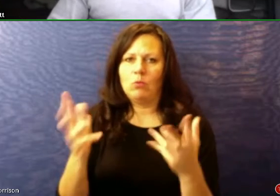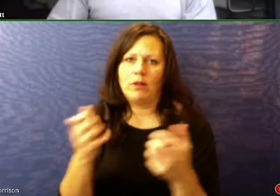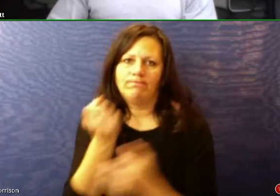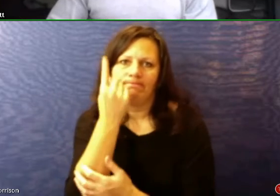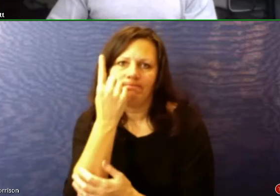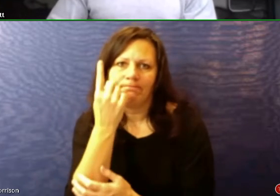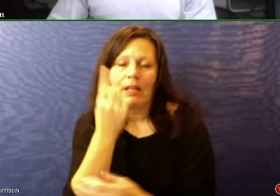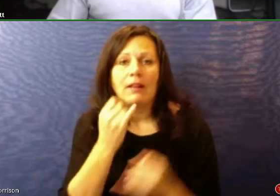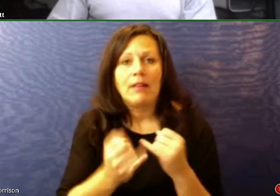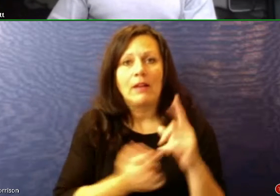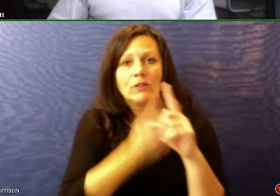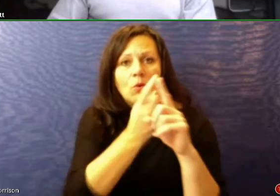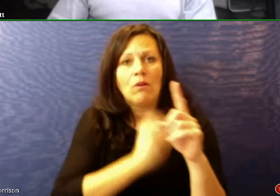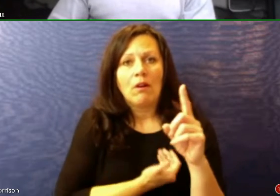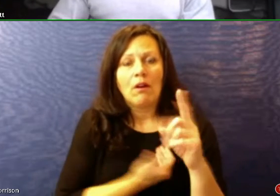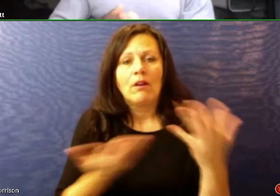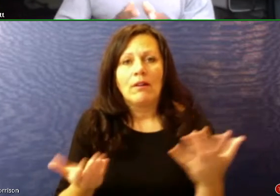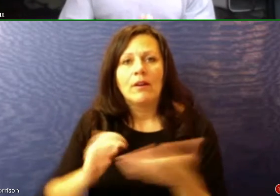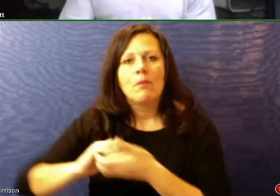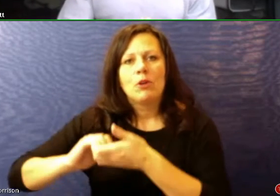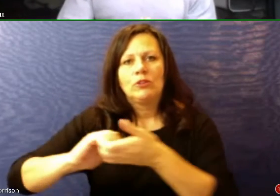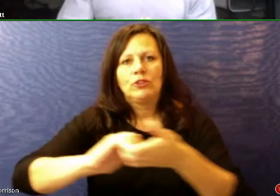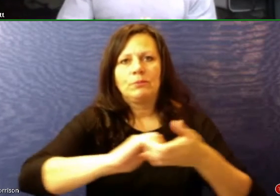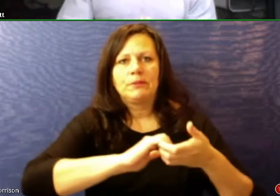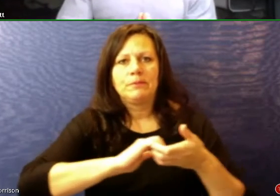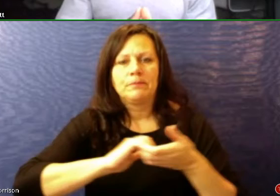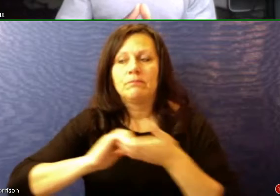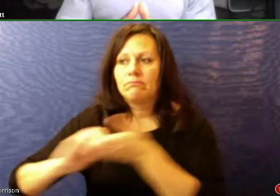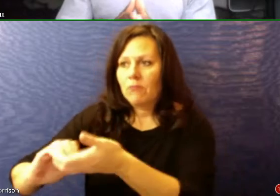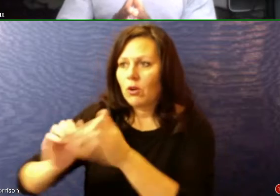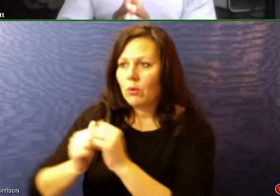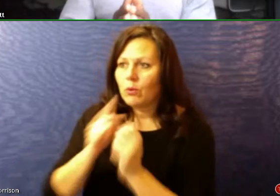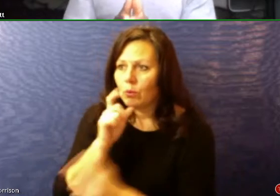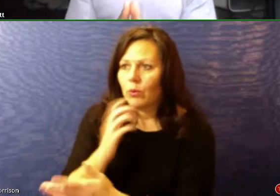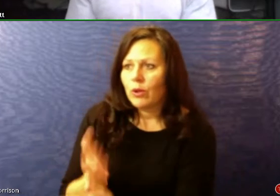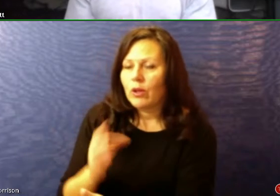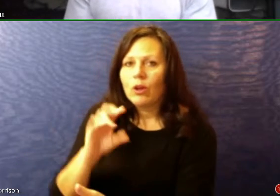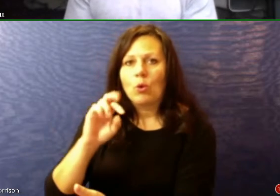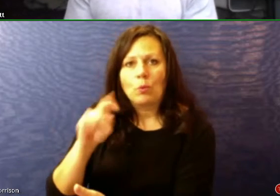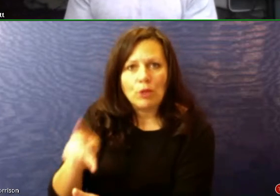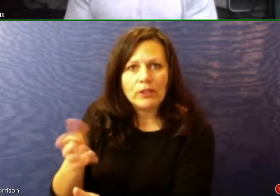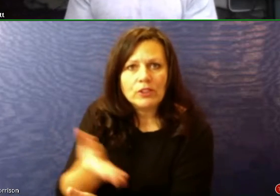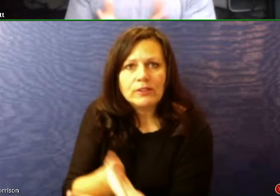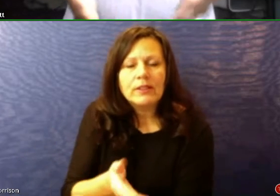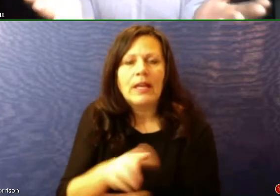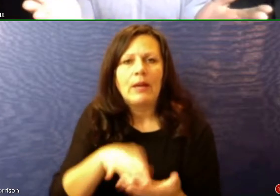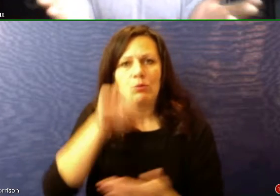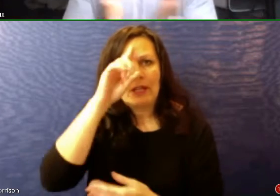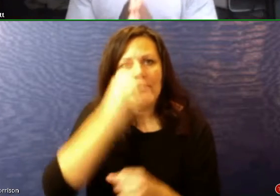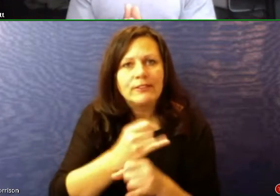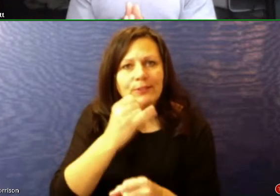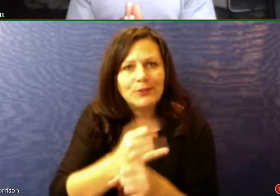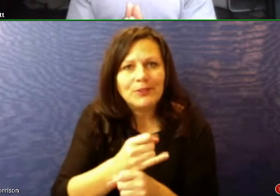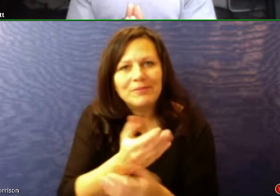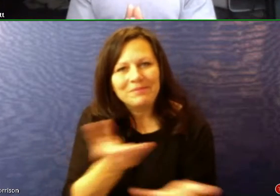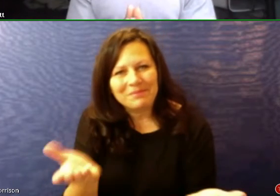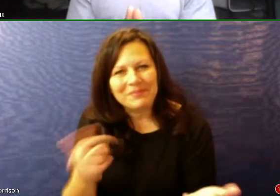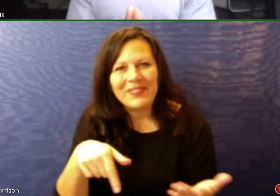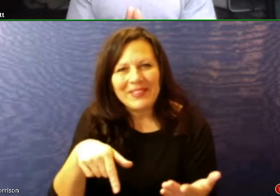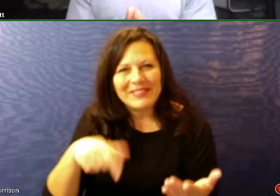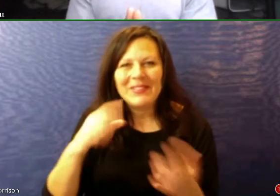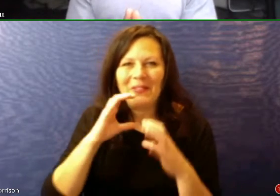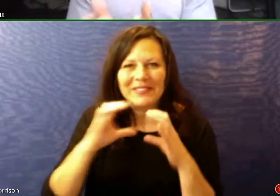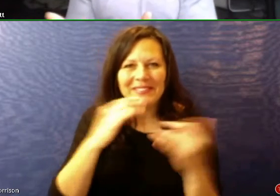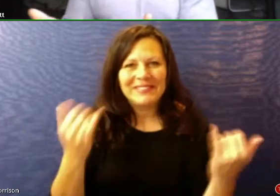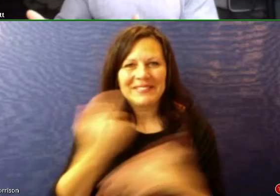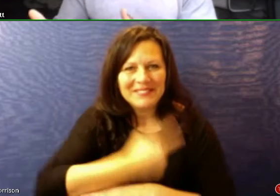is partnerships. And partnerships with corporations, partnerships with educational institutions, hence this conversation